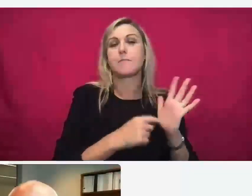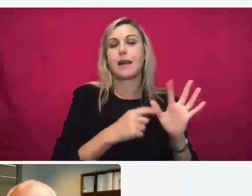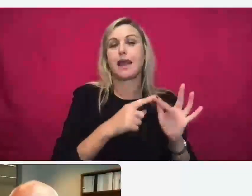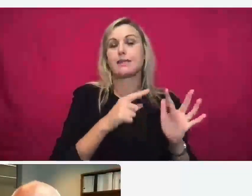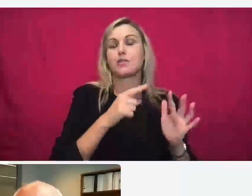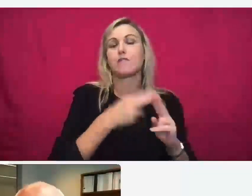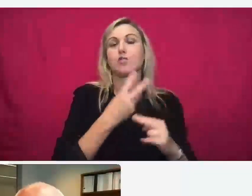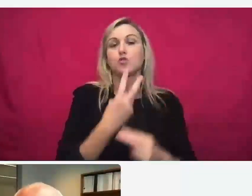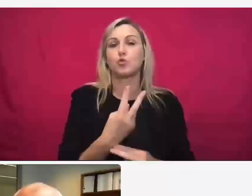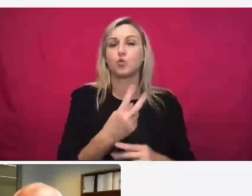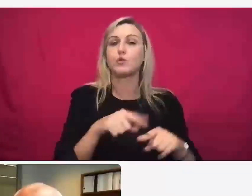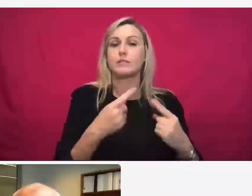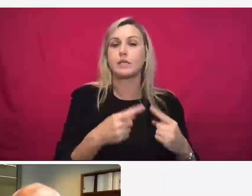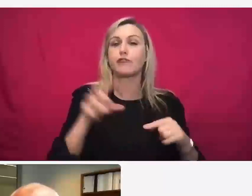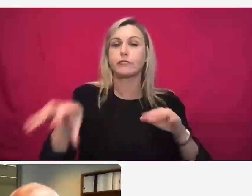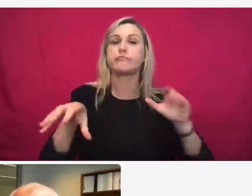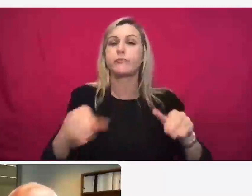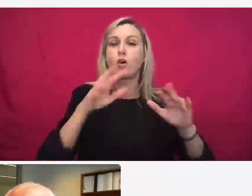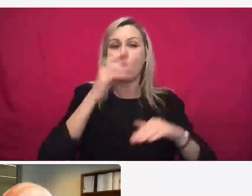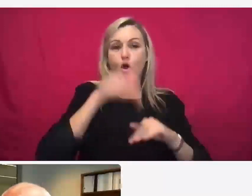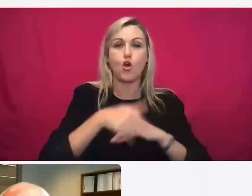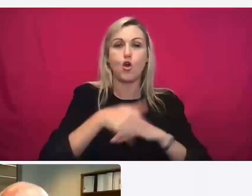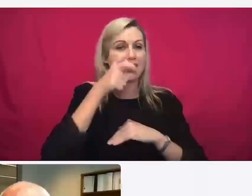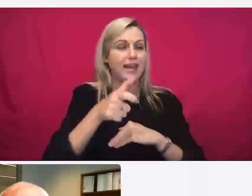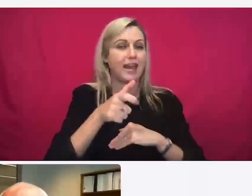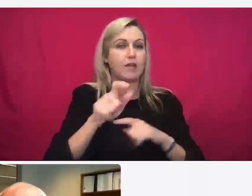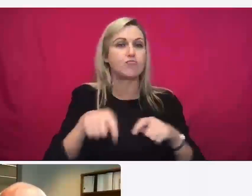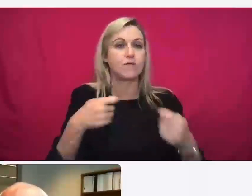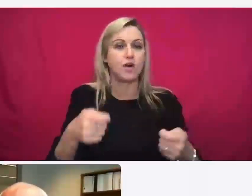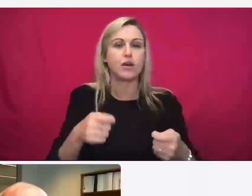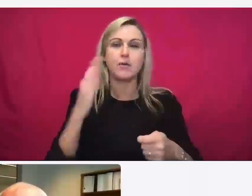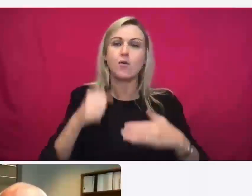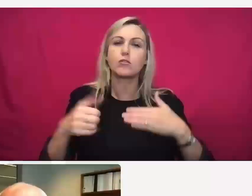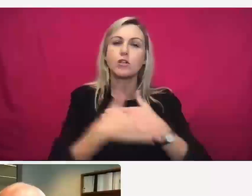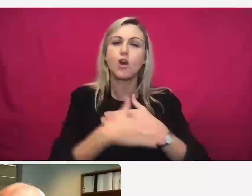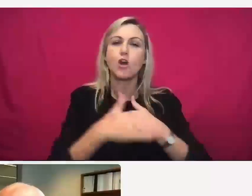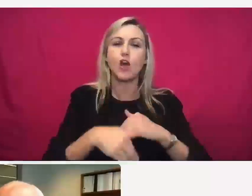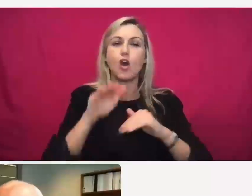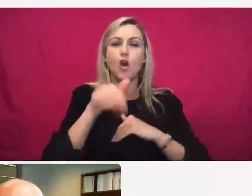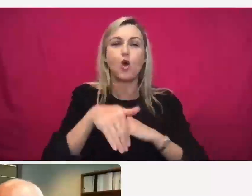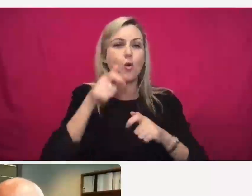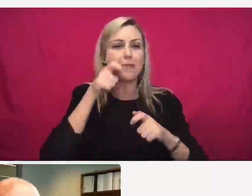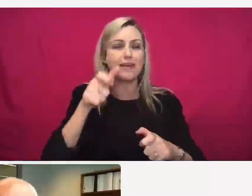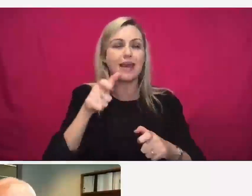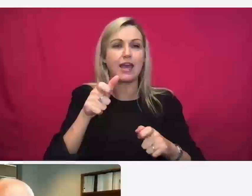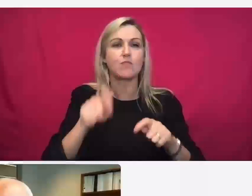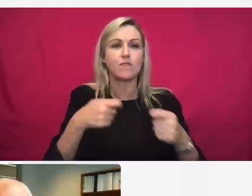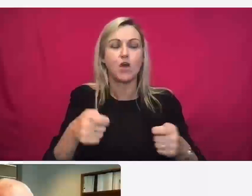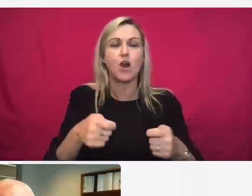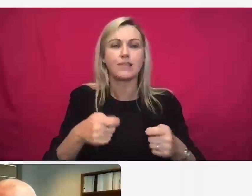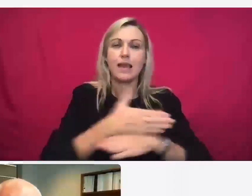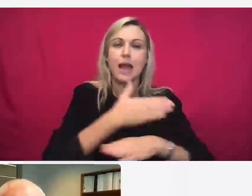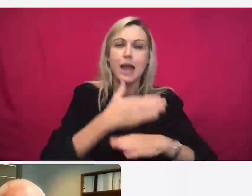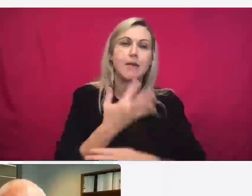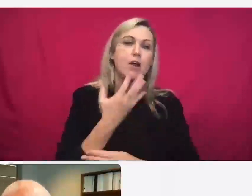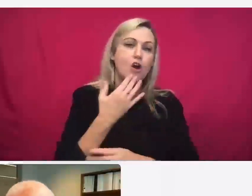providers. So there was a slide that had the home care provider labour costs and